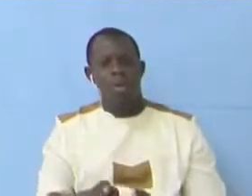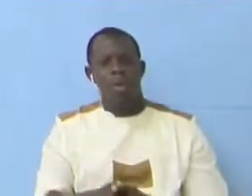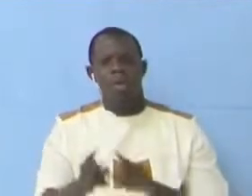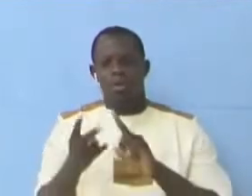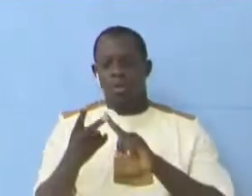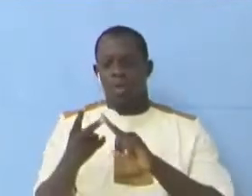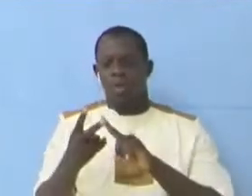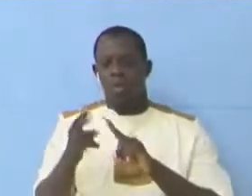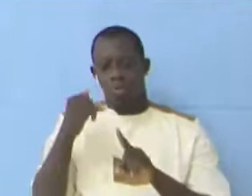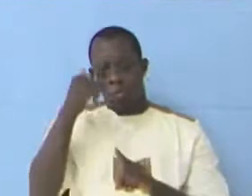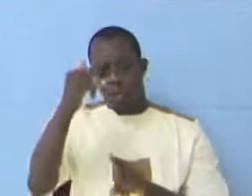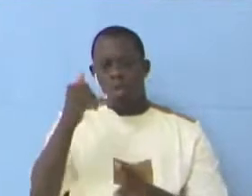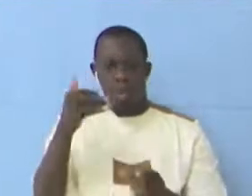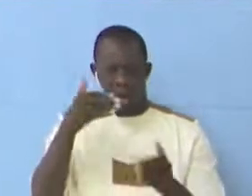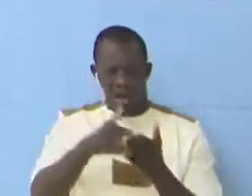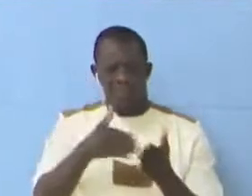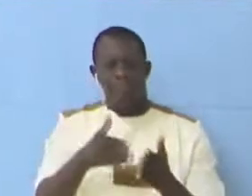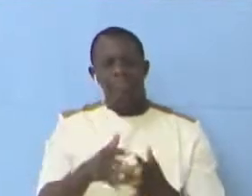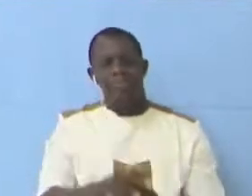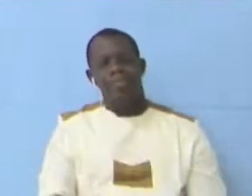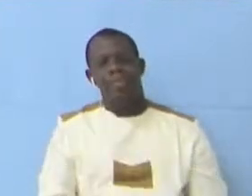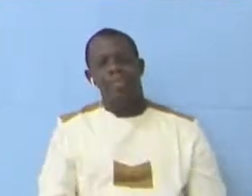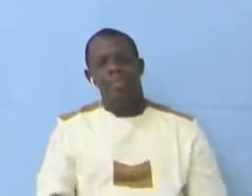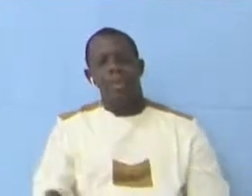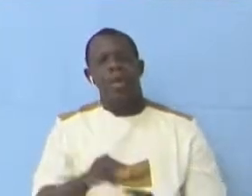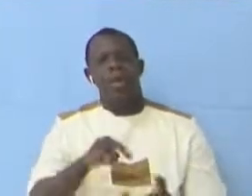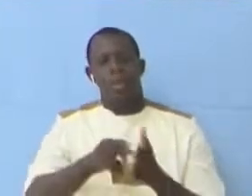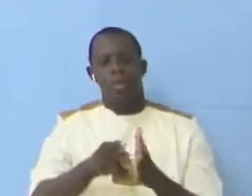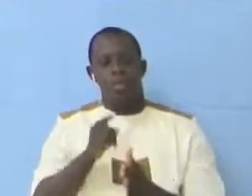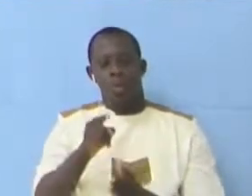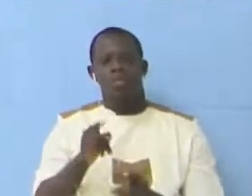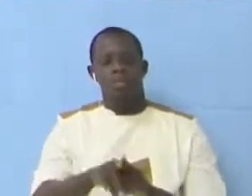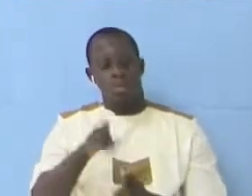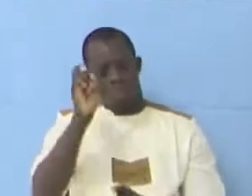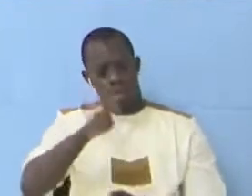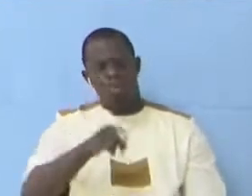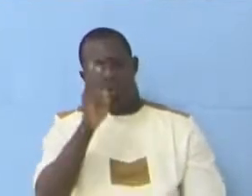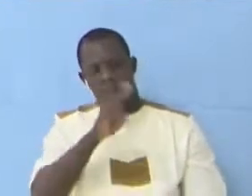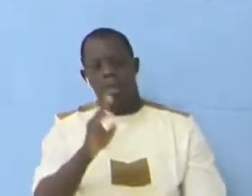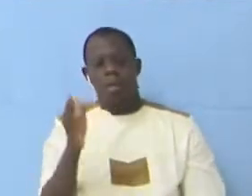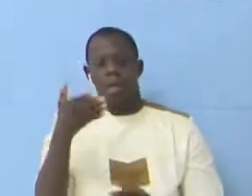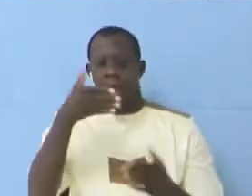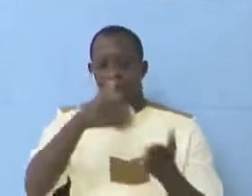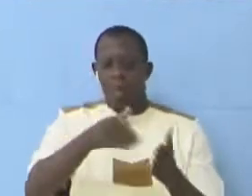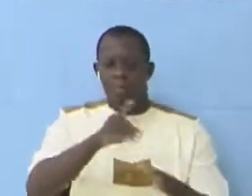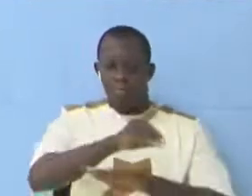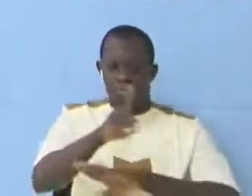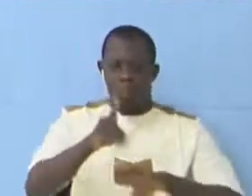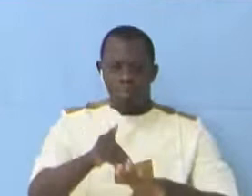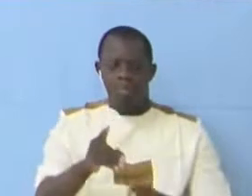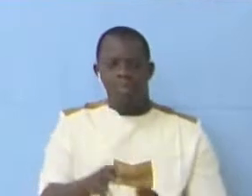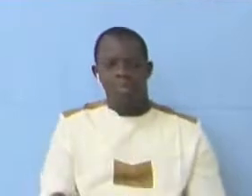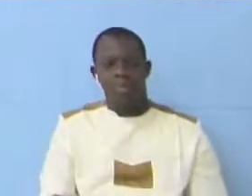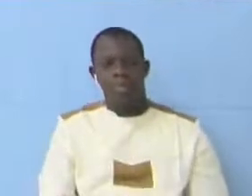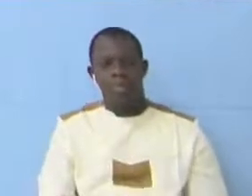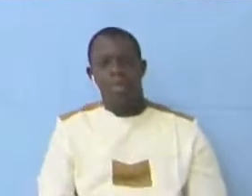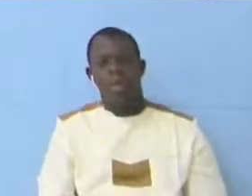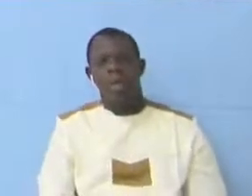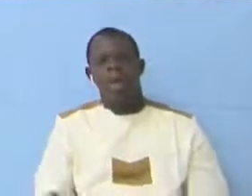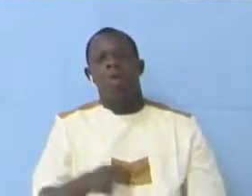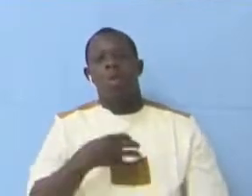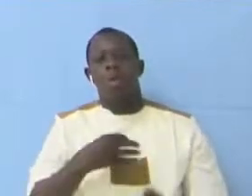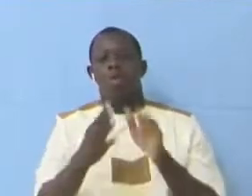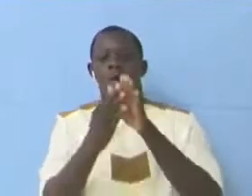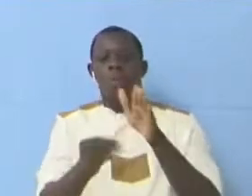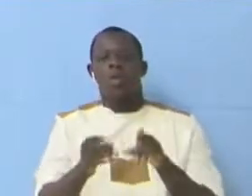second call came that I should have been there by, let me quote him. The